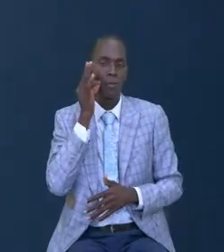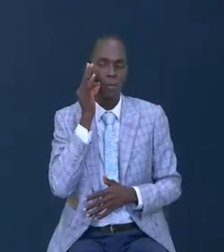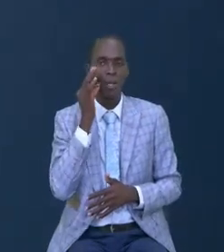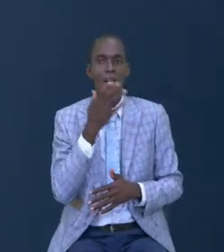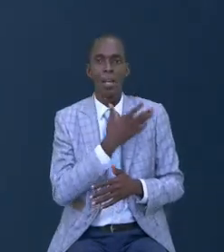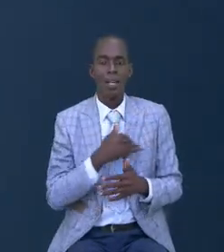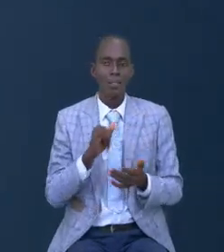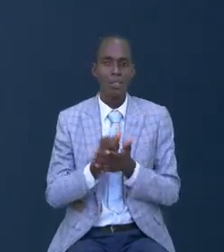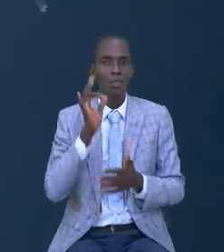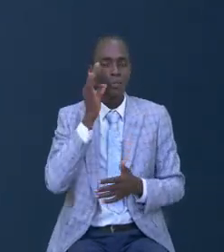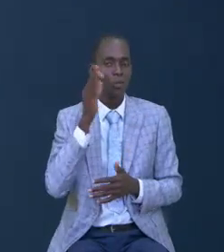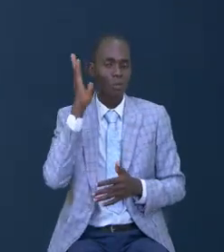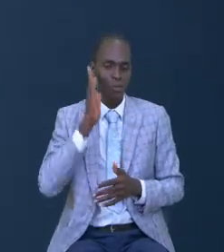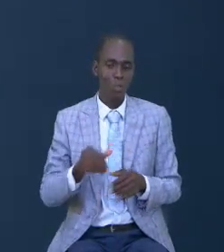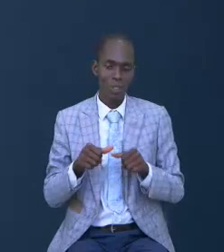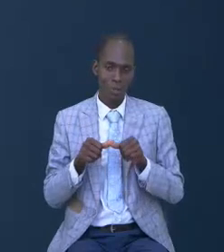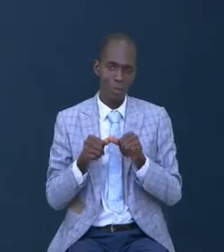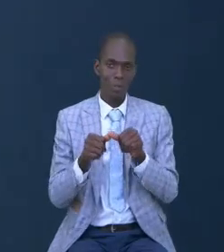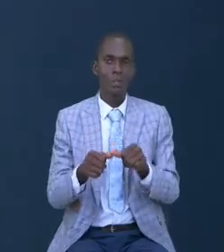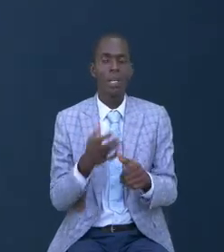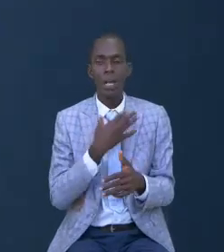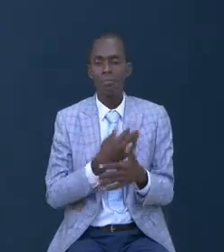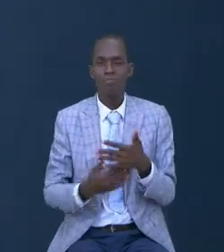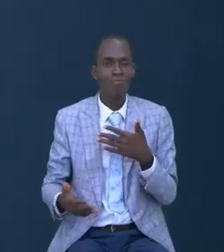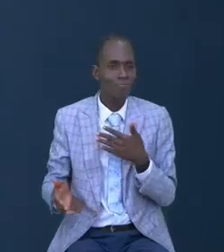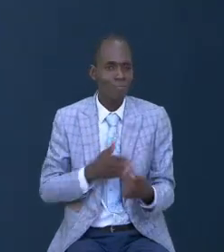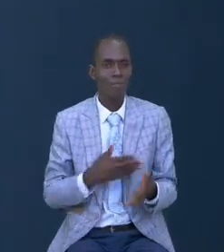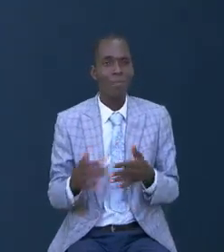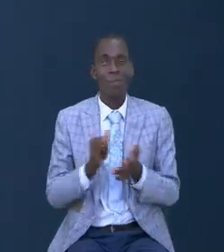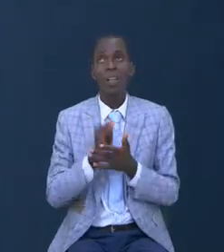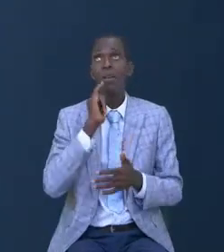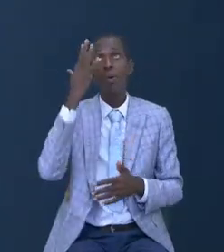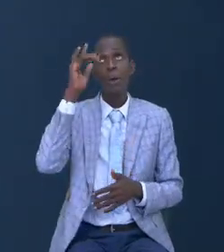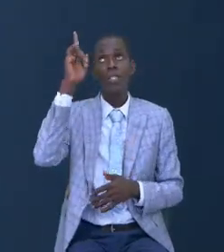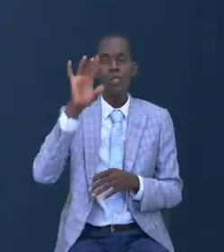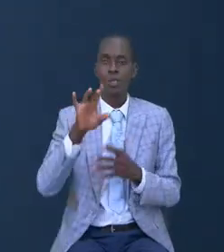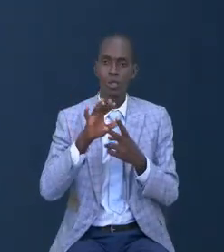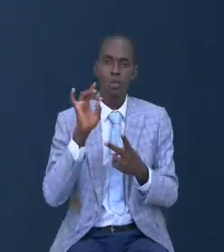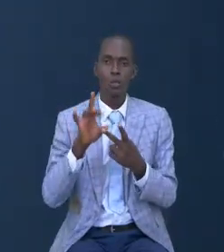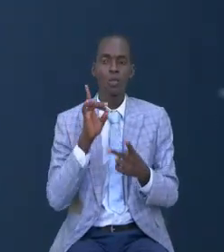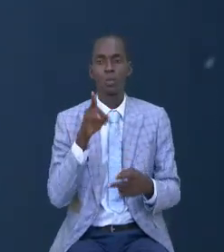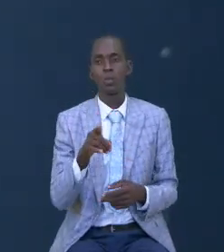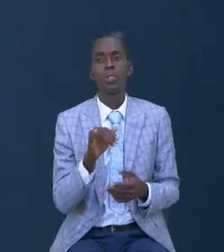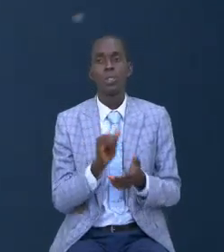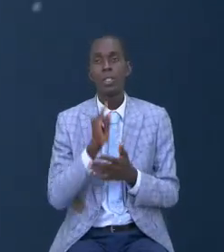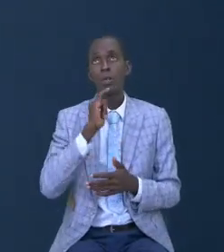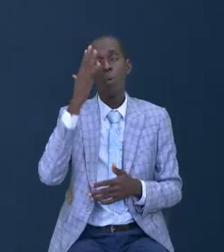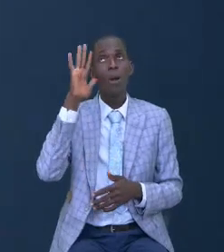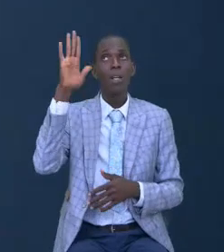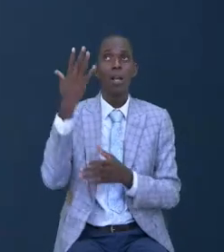shall remain, and that whatsoever, that's why he chose you, that's why his hand is upon you,